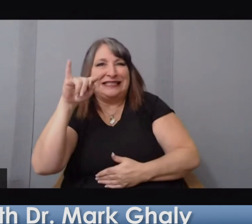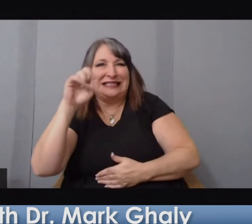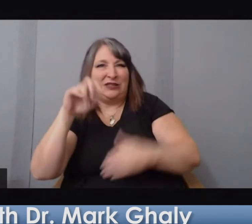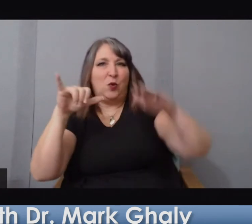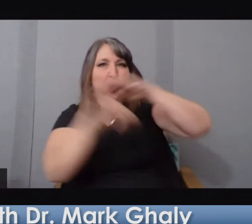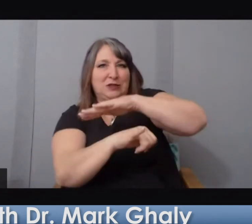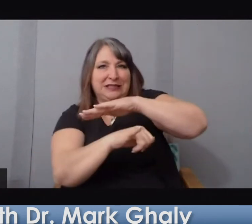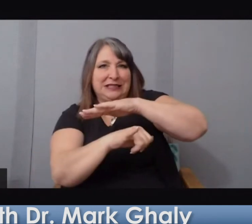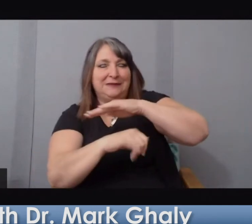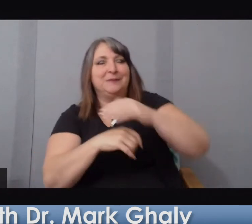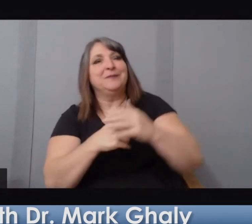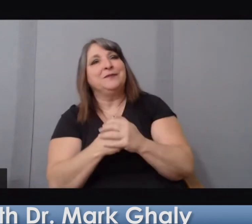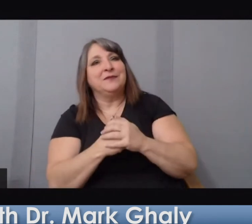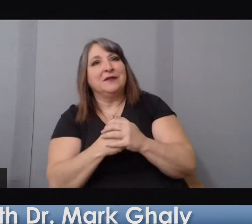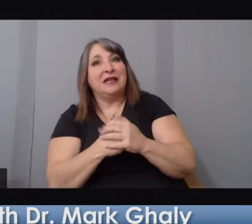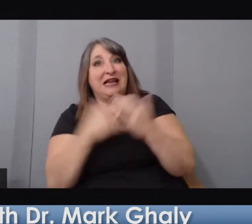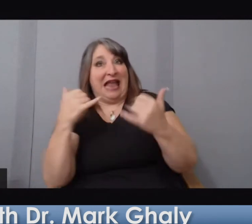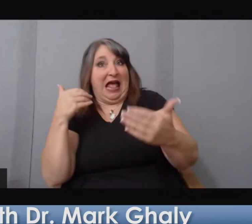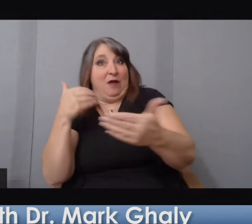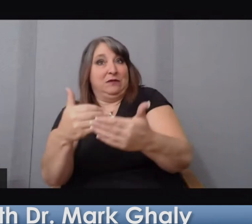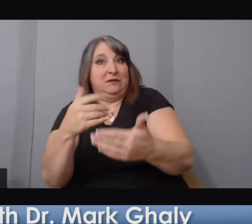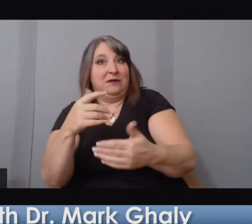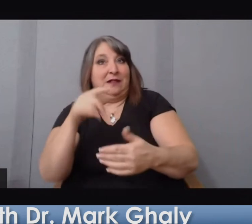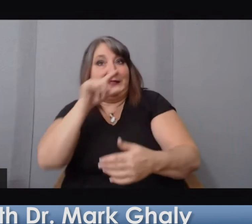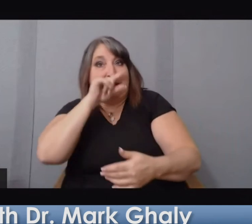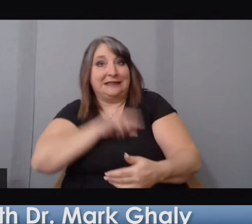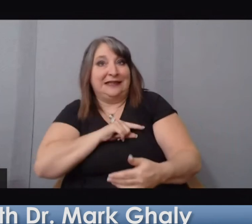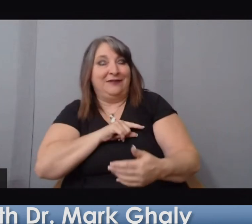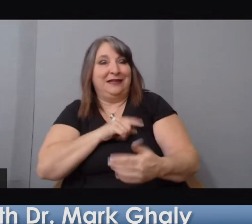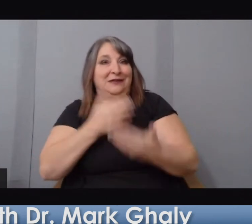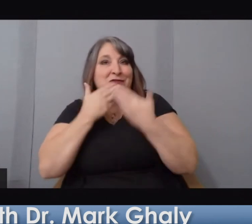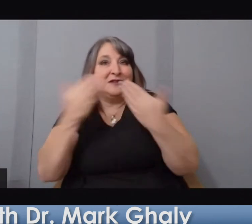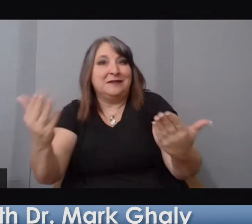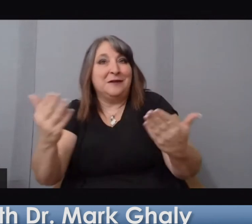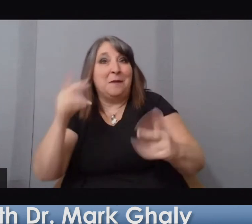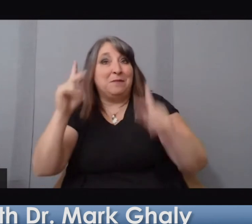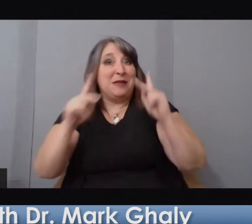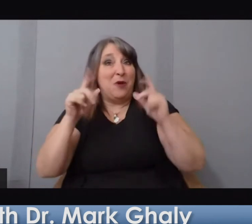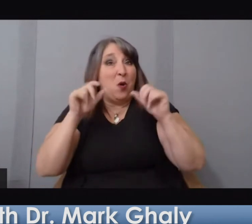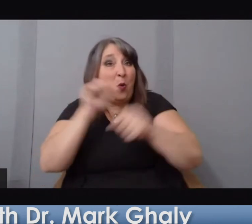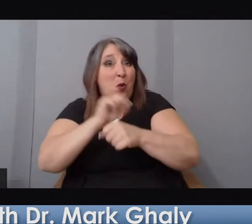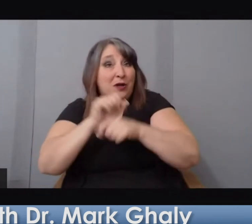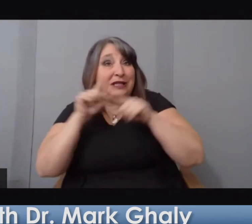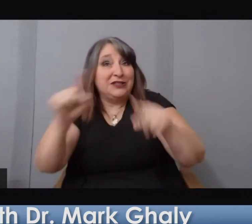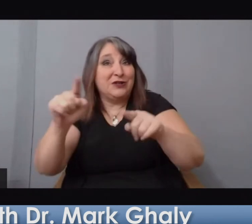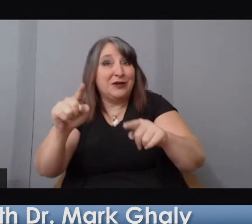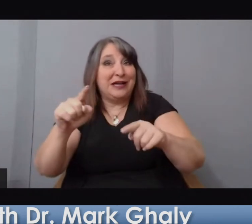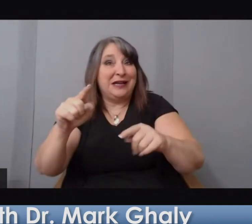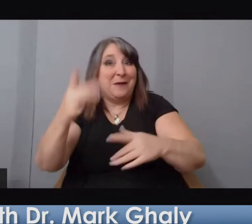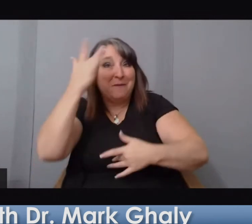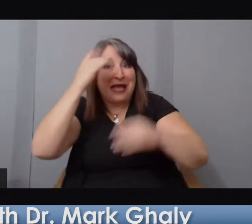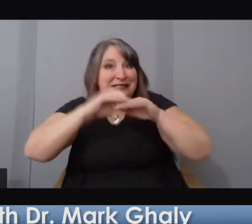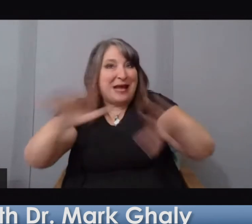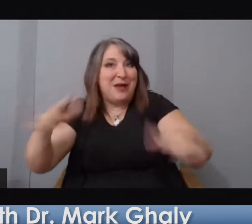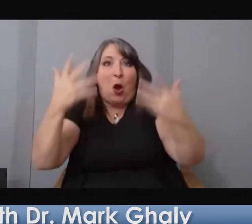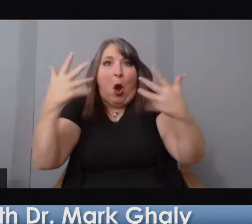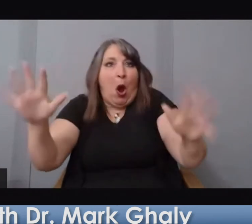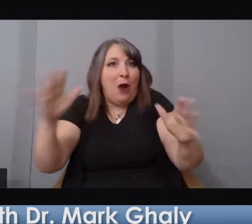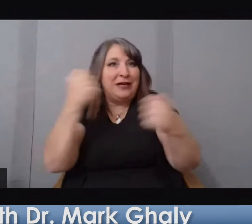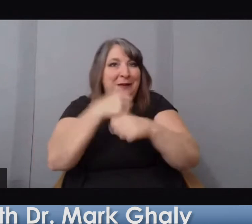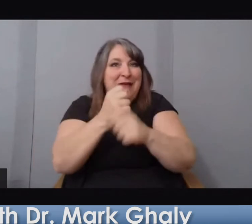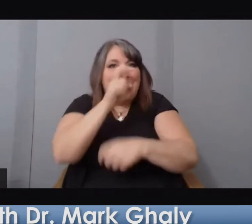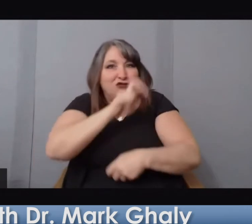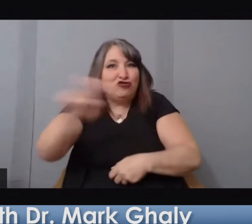coming pretty close to Thanksgiving, and for people who are working during the pandemic, they've likely already made their travel plans if they're going out of